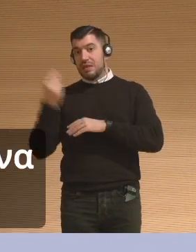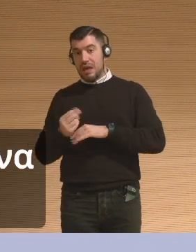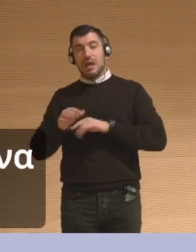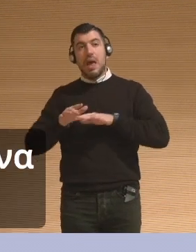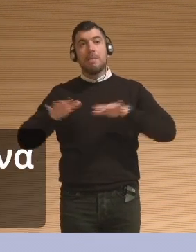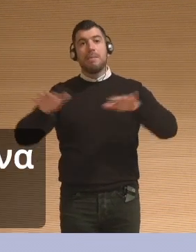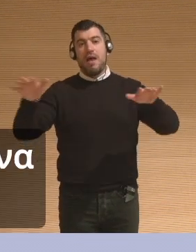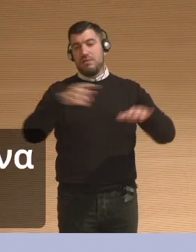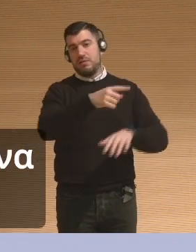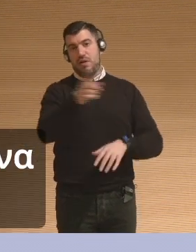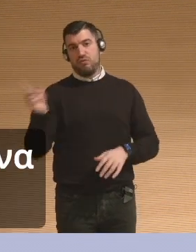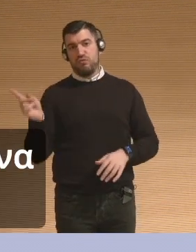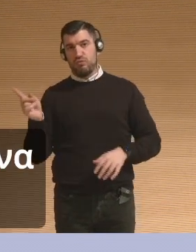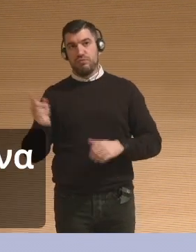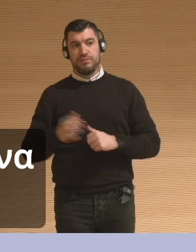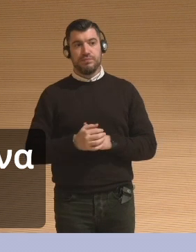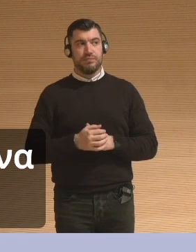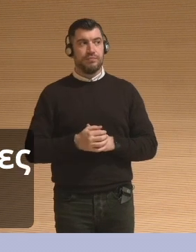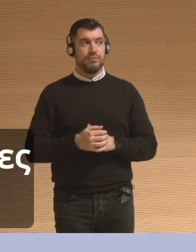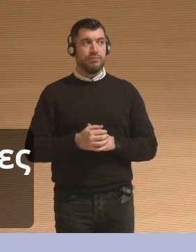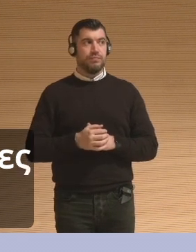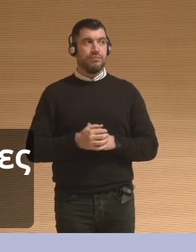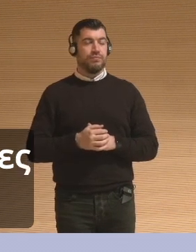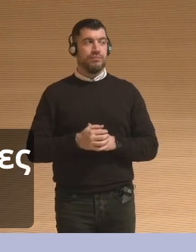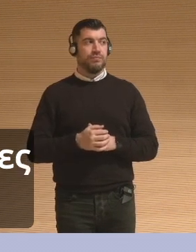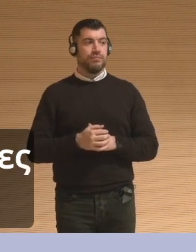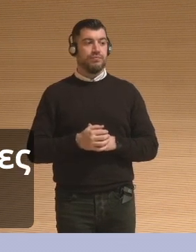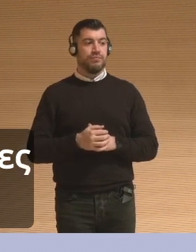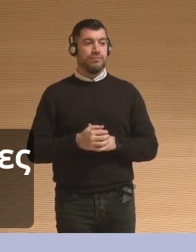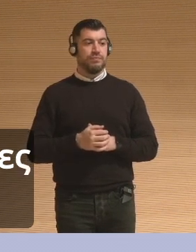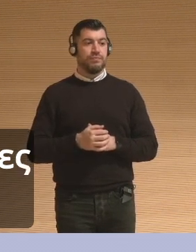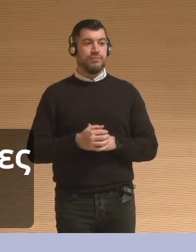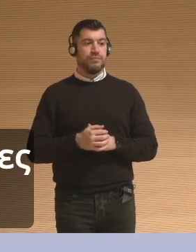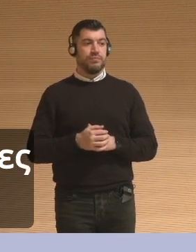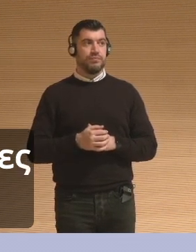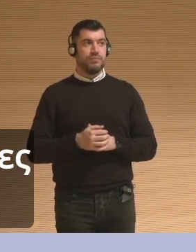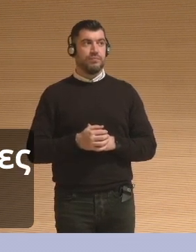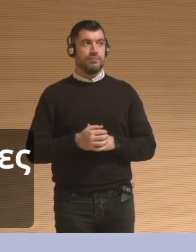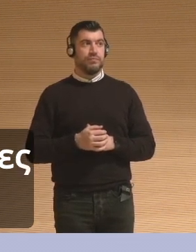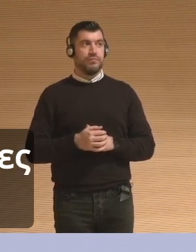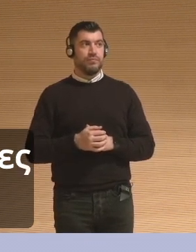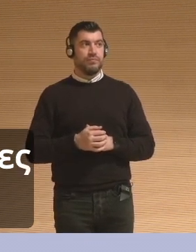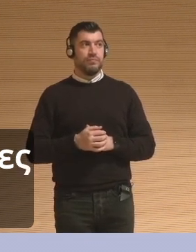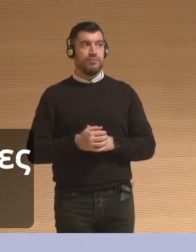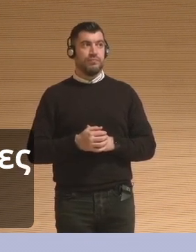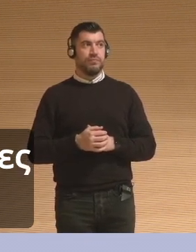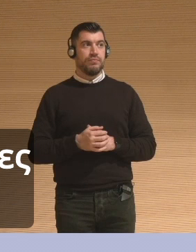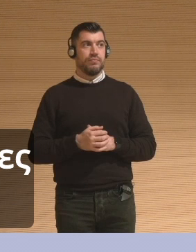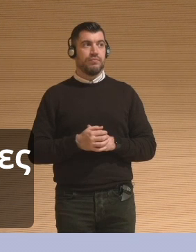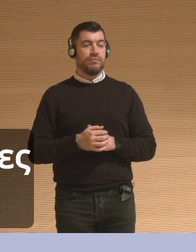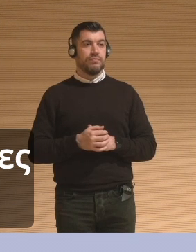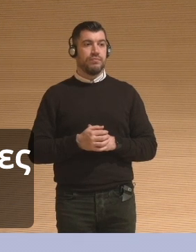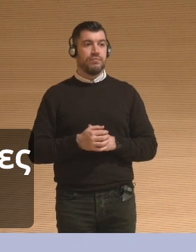Monet, Water Lilies, and Bento. Now, the study found that with just under 5-minute exposure, both